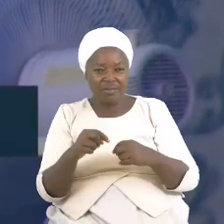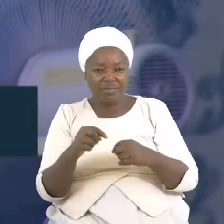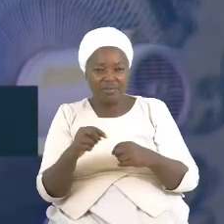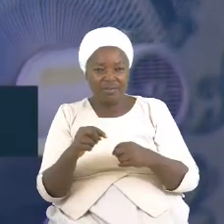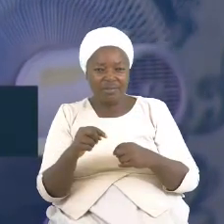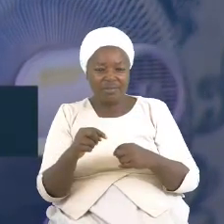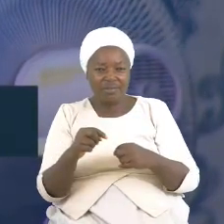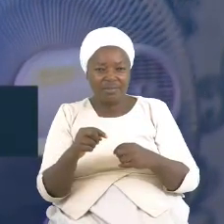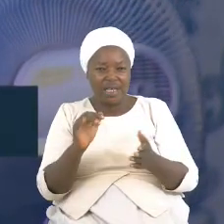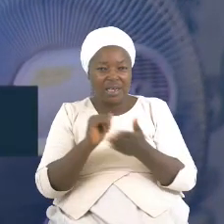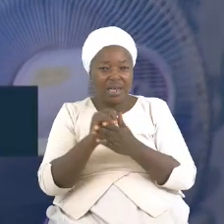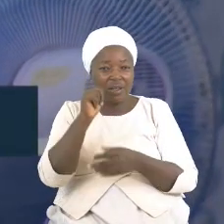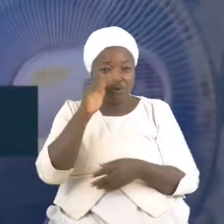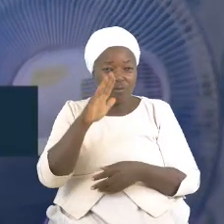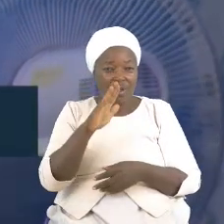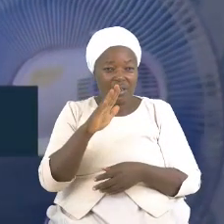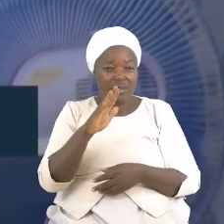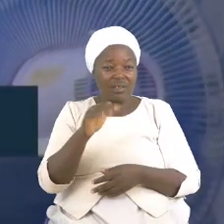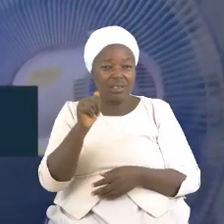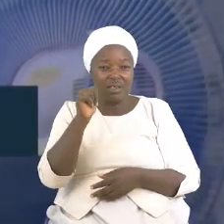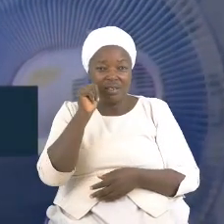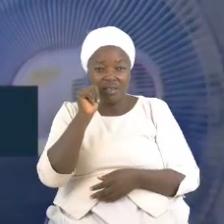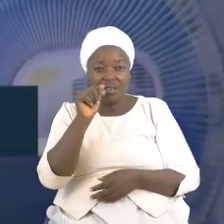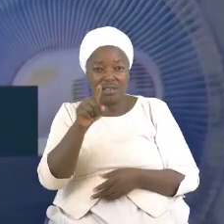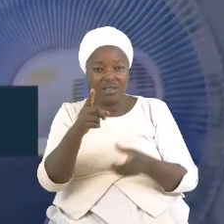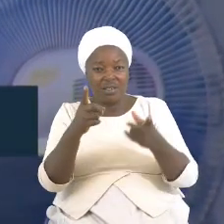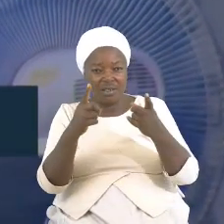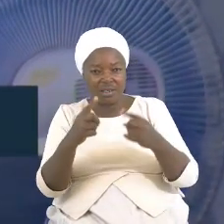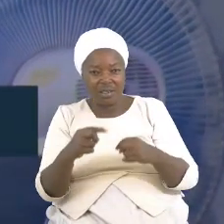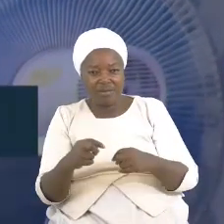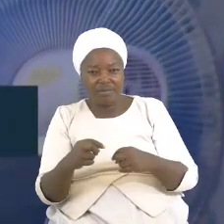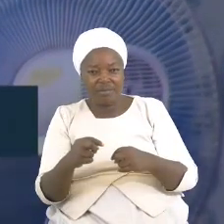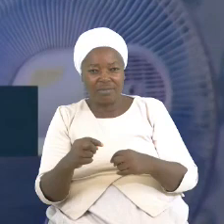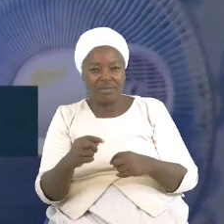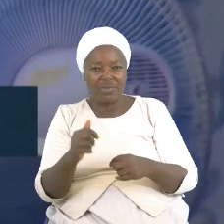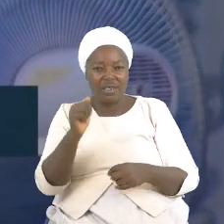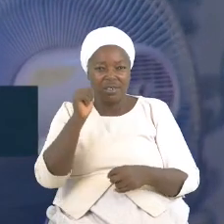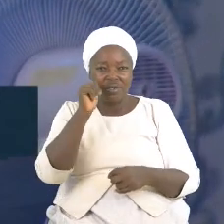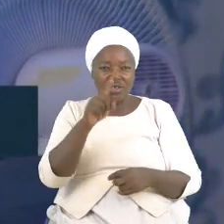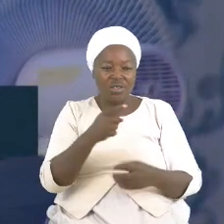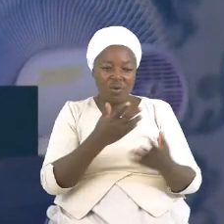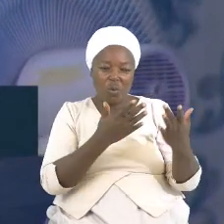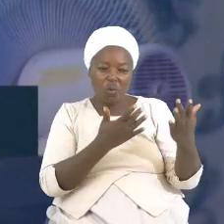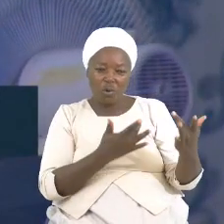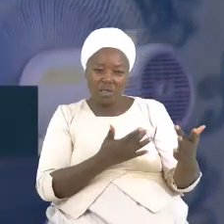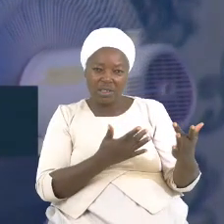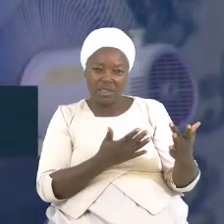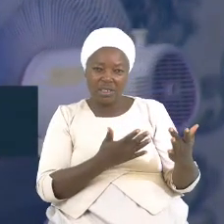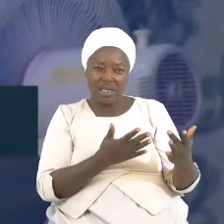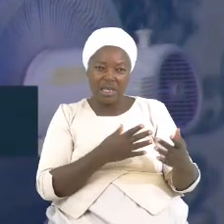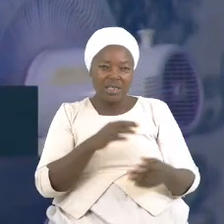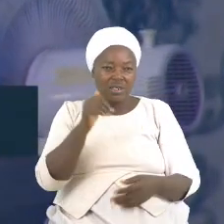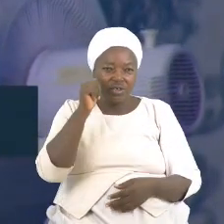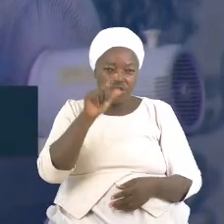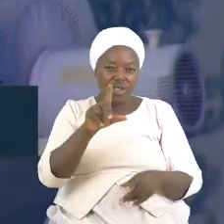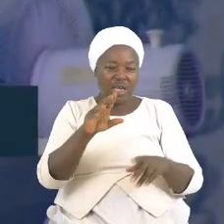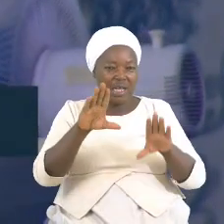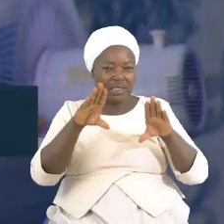And everything said about her, she believed. She got her dominion.